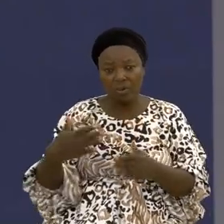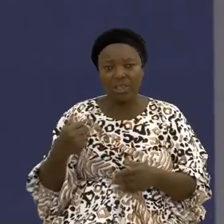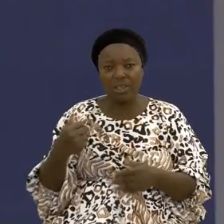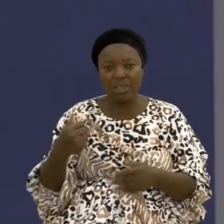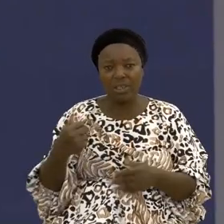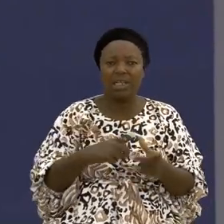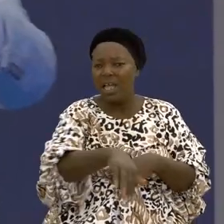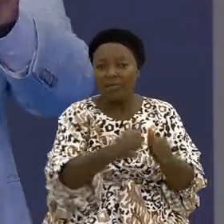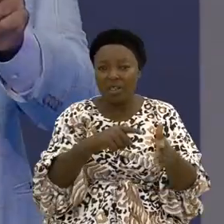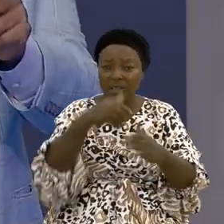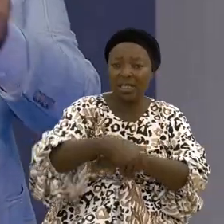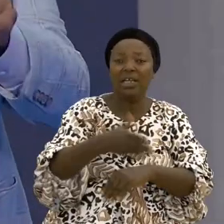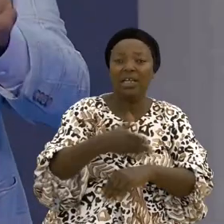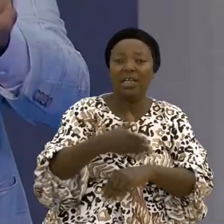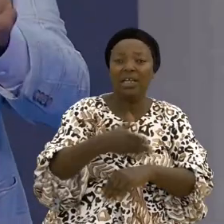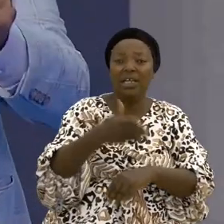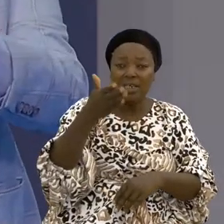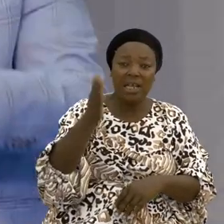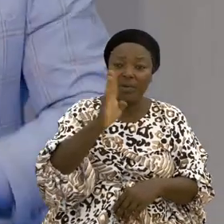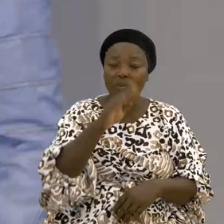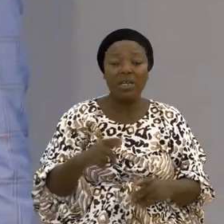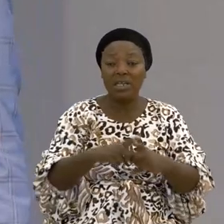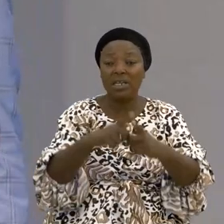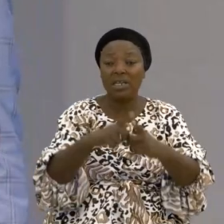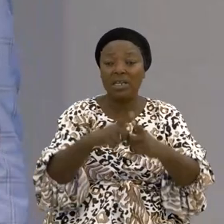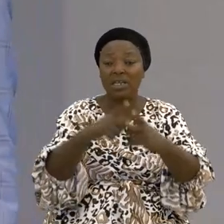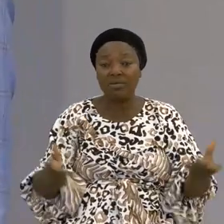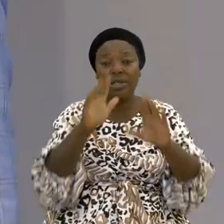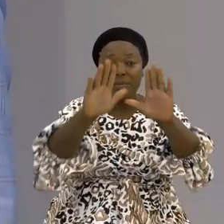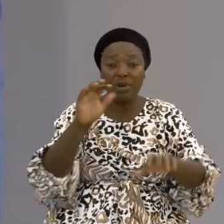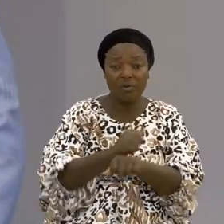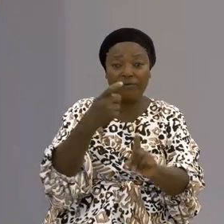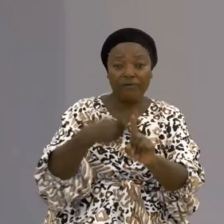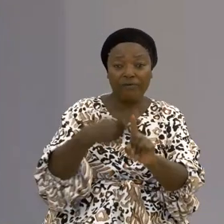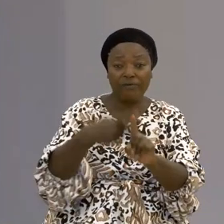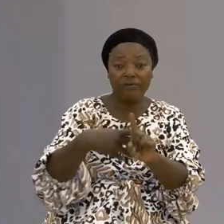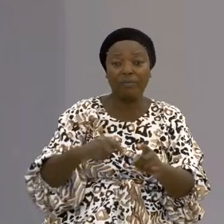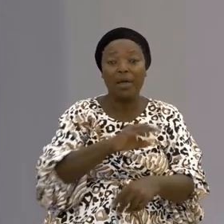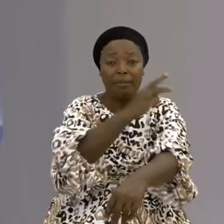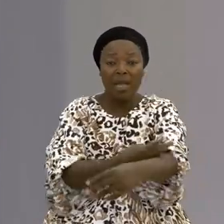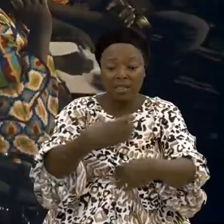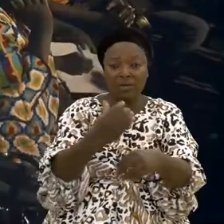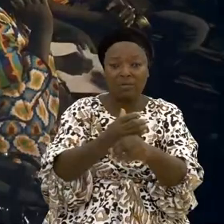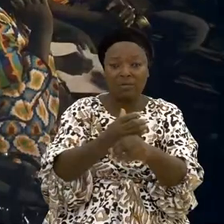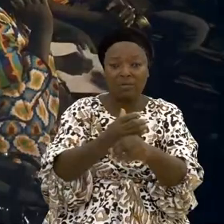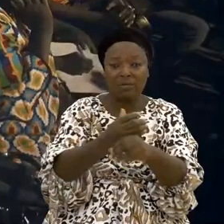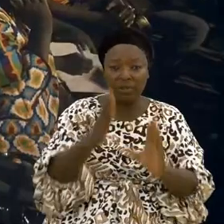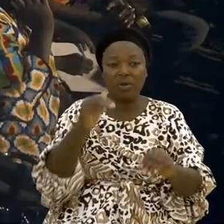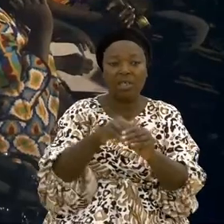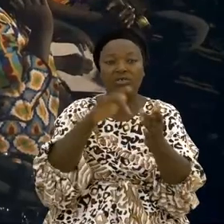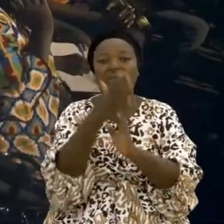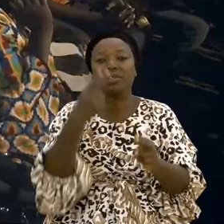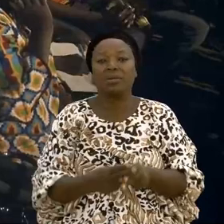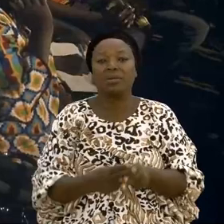everywhere tonight there'll be the manifold miracle from the mighty Creator in Jesus'